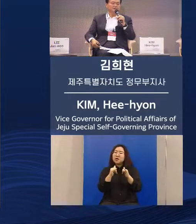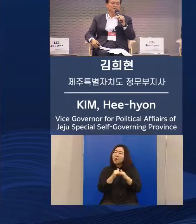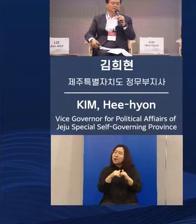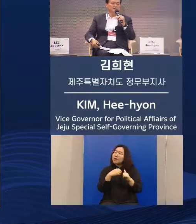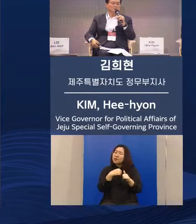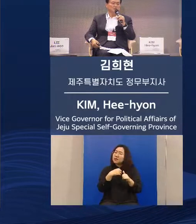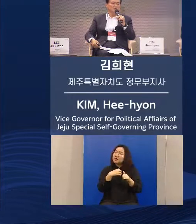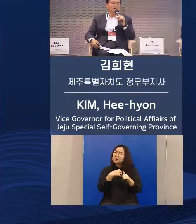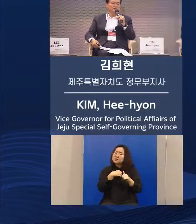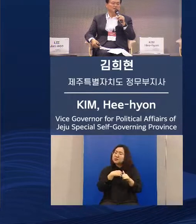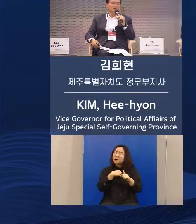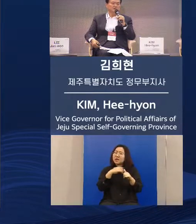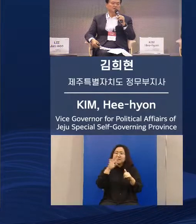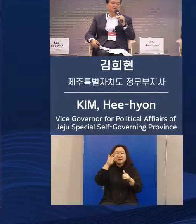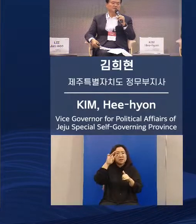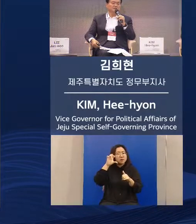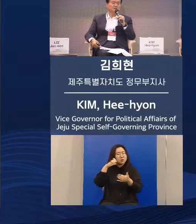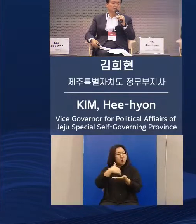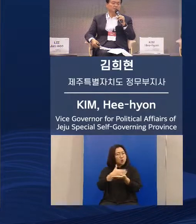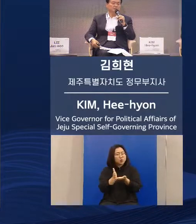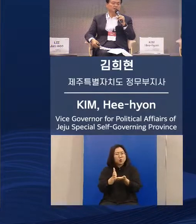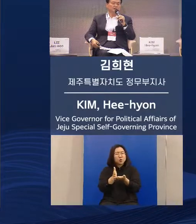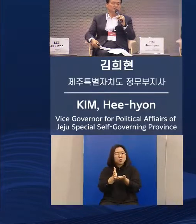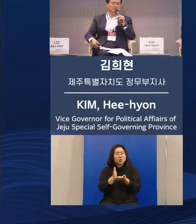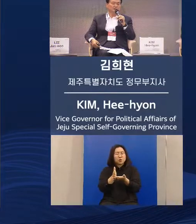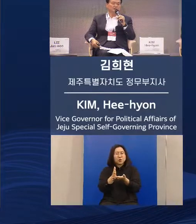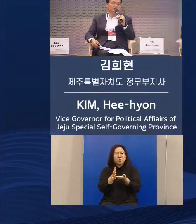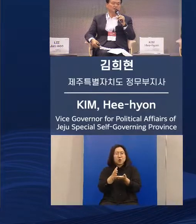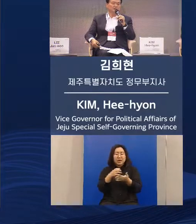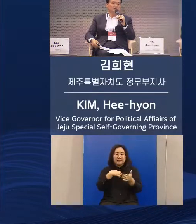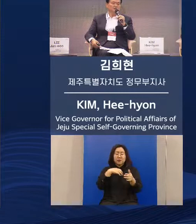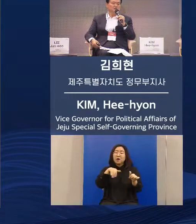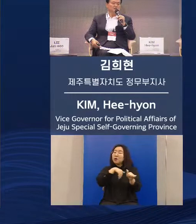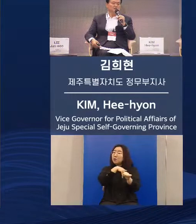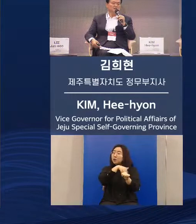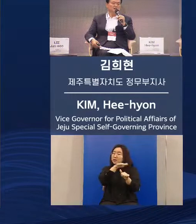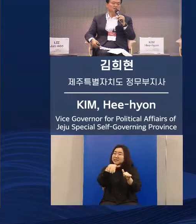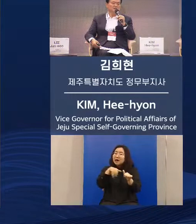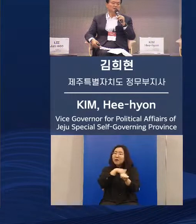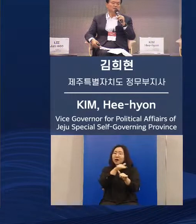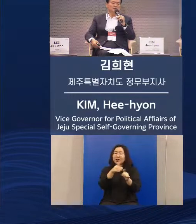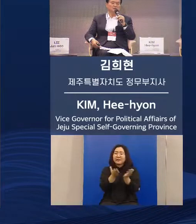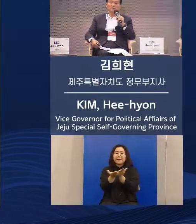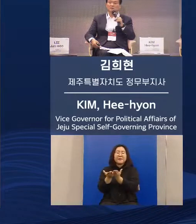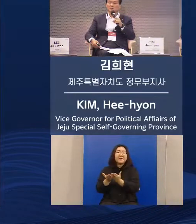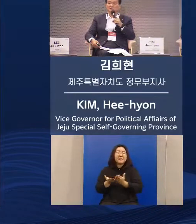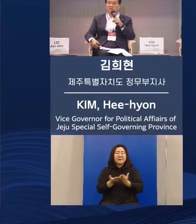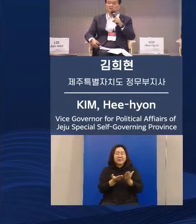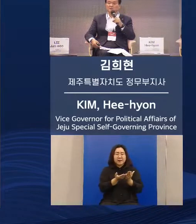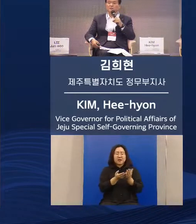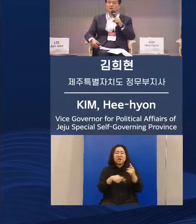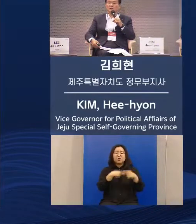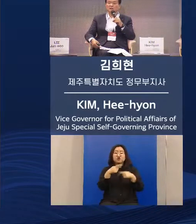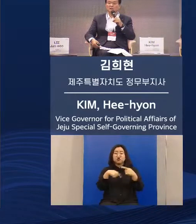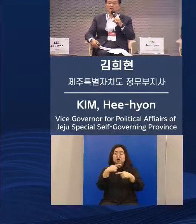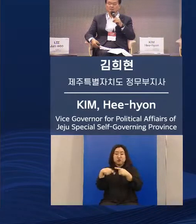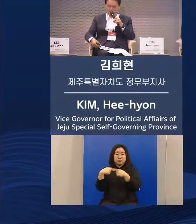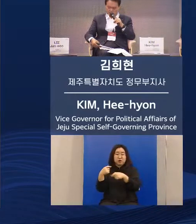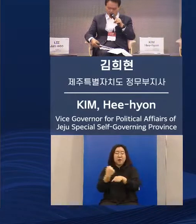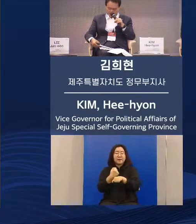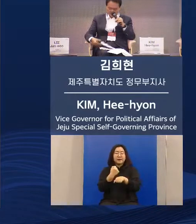rain, and other 16 types of natural disasters. In the future, we plan